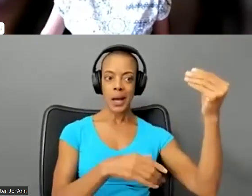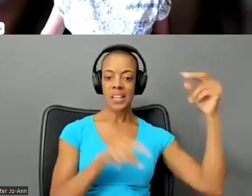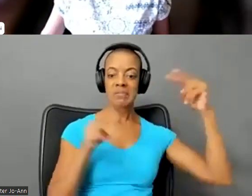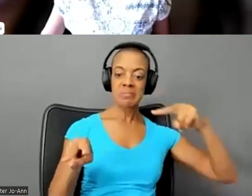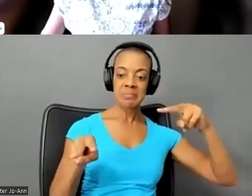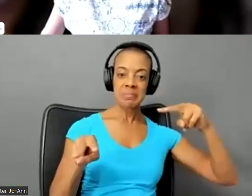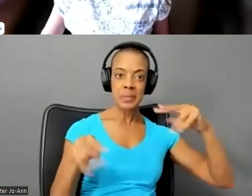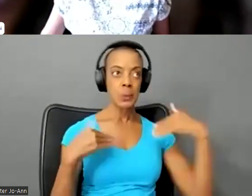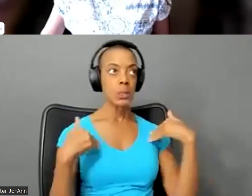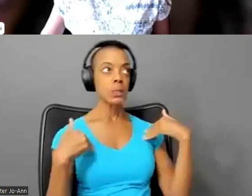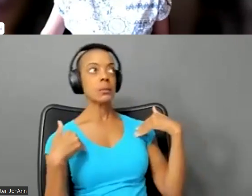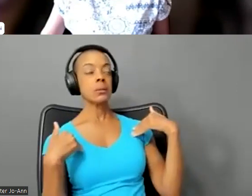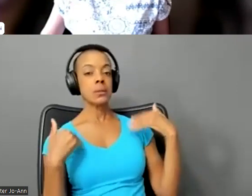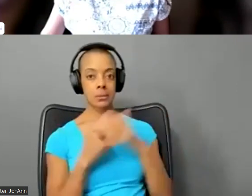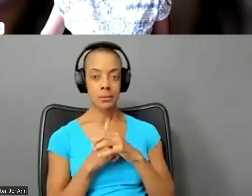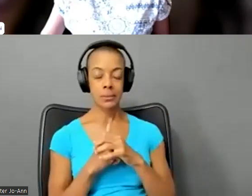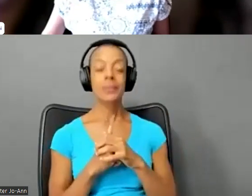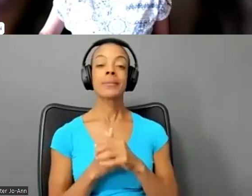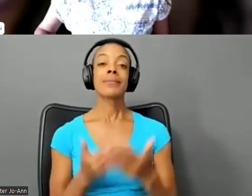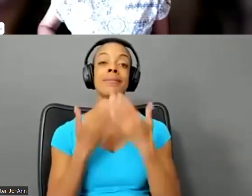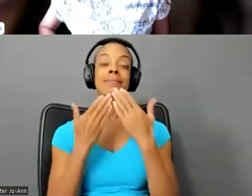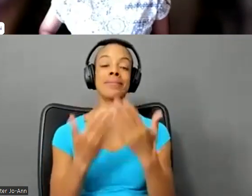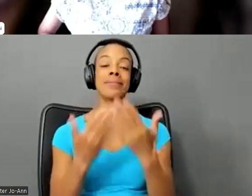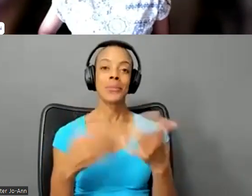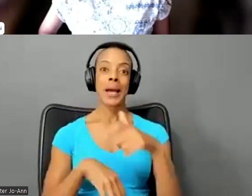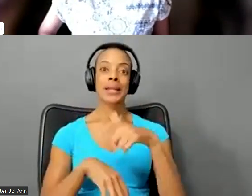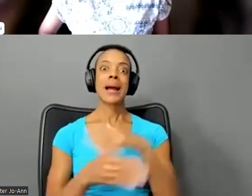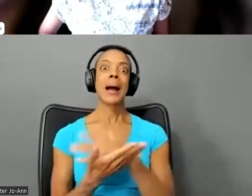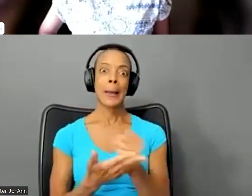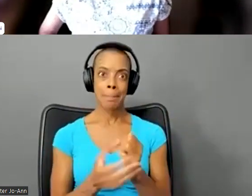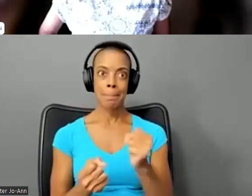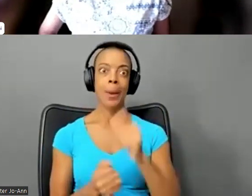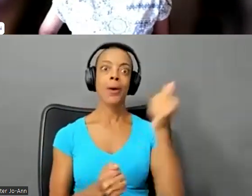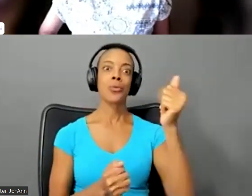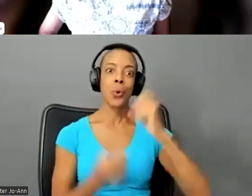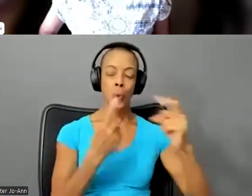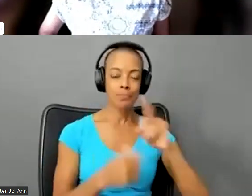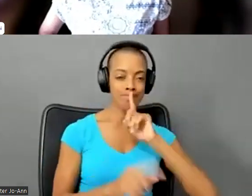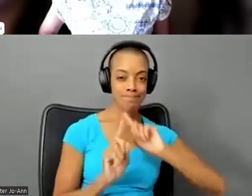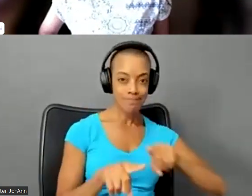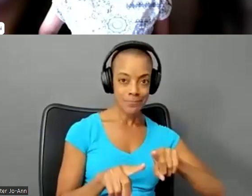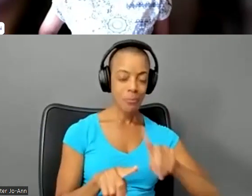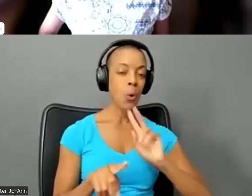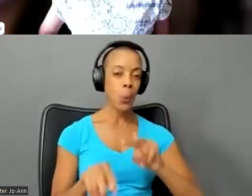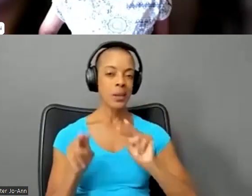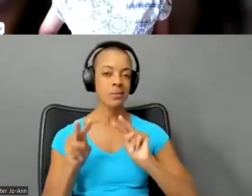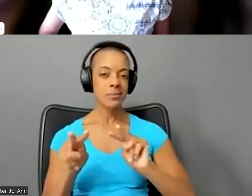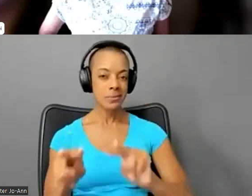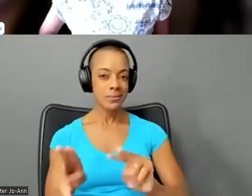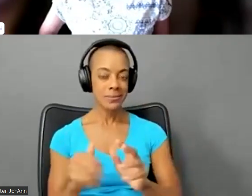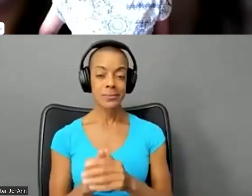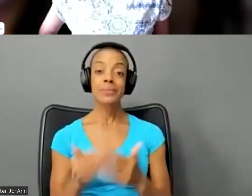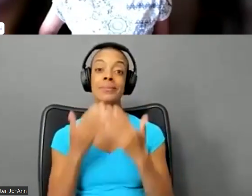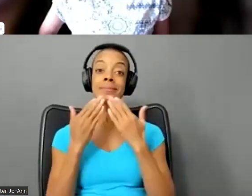Thank you so much. We are out of time. There are so many questions we didn't get to, but this is something that we'll continue looking at. I do want to thank